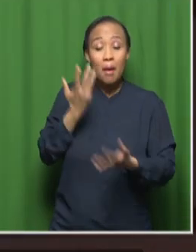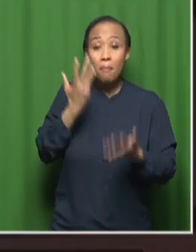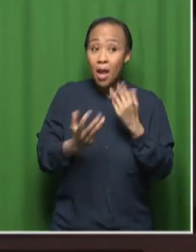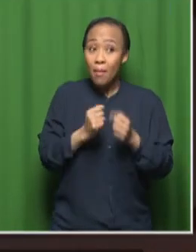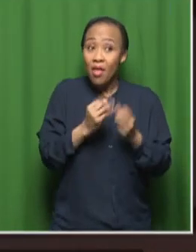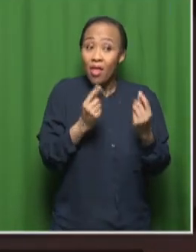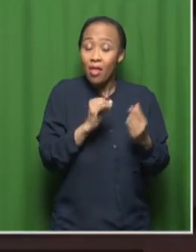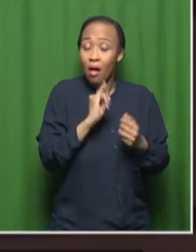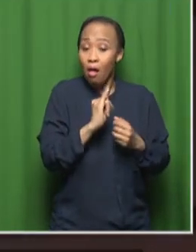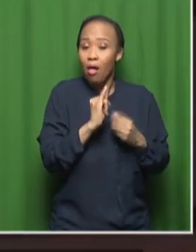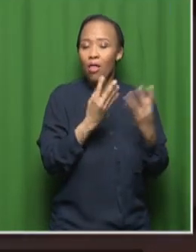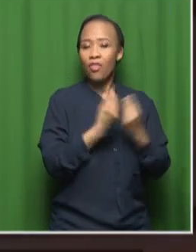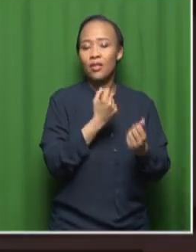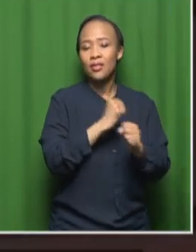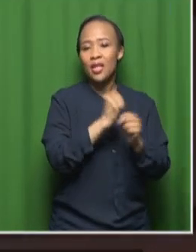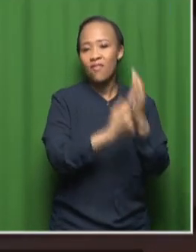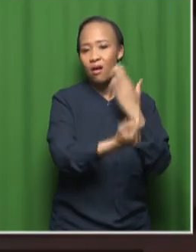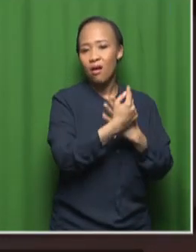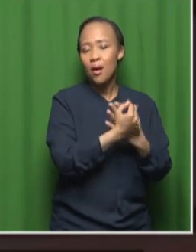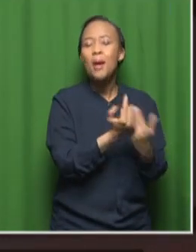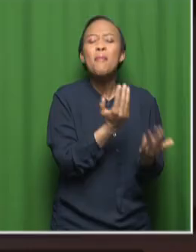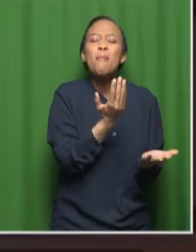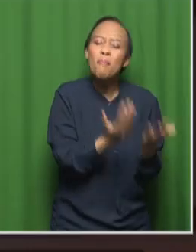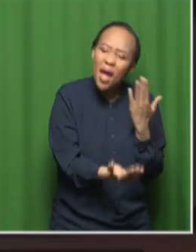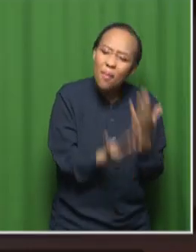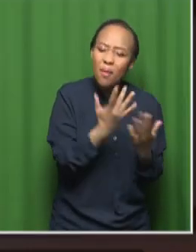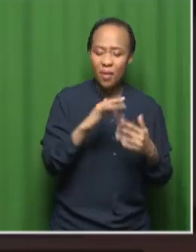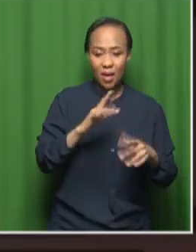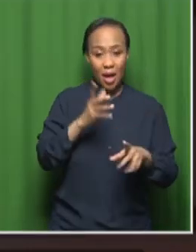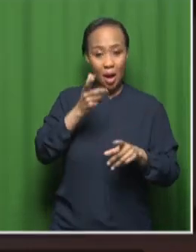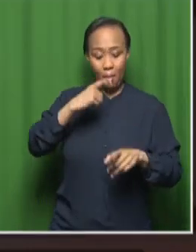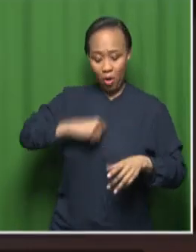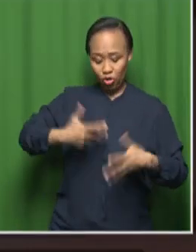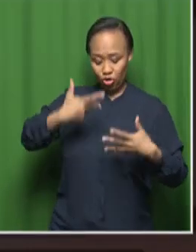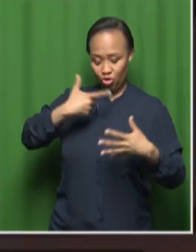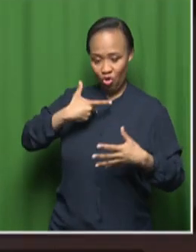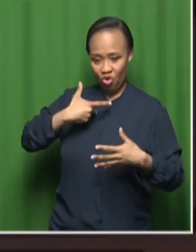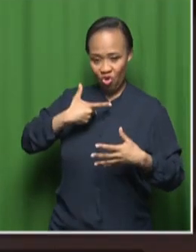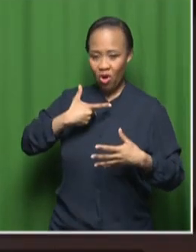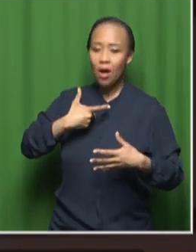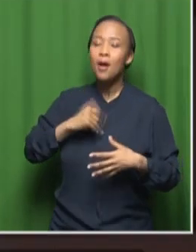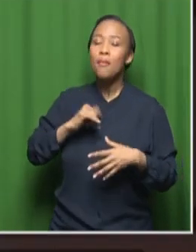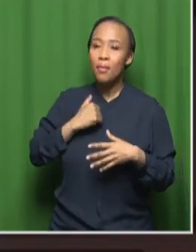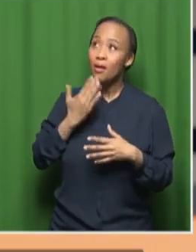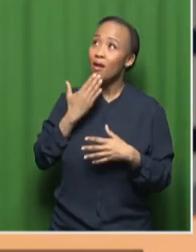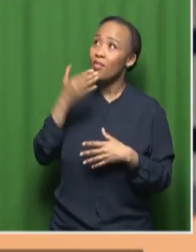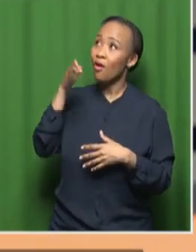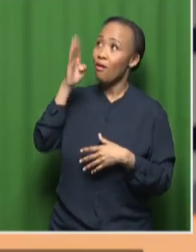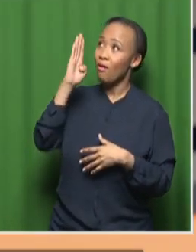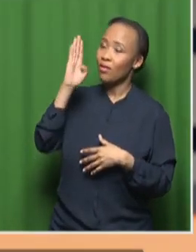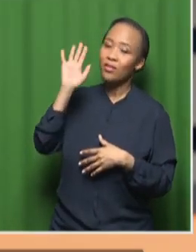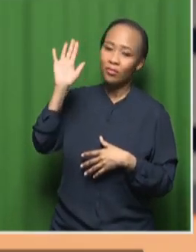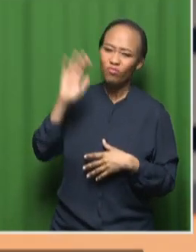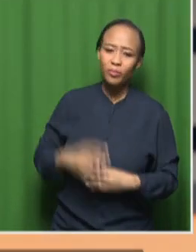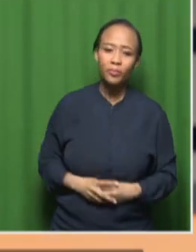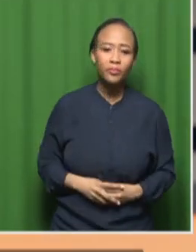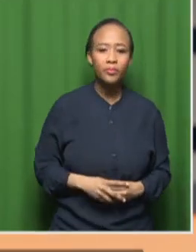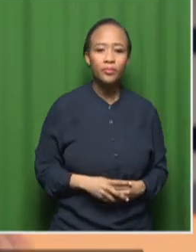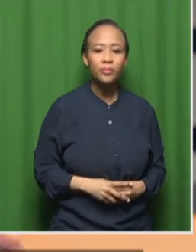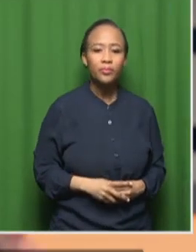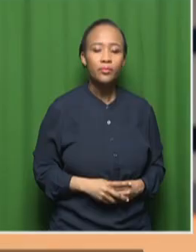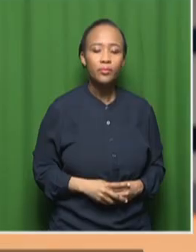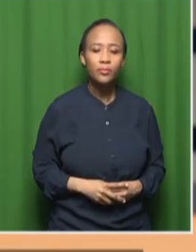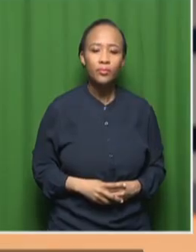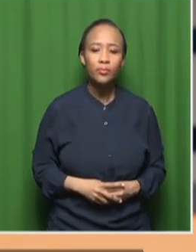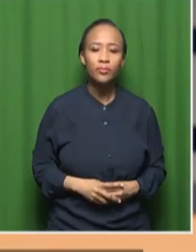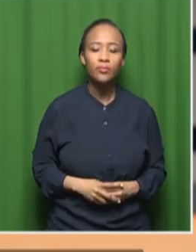today. So it really shaped me. All my pain really shaped me into being the human being that I am today. And I thank God for all that. What really pushed you,